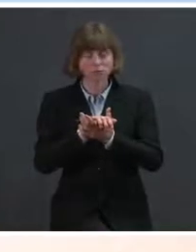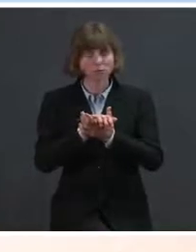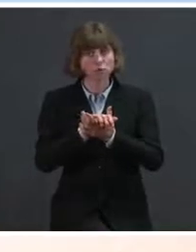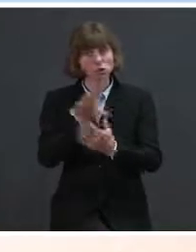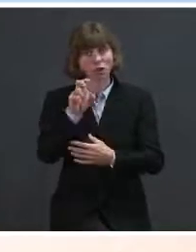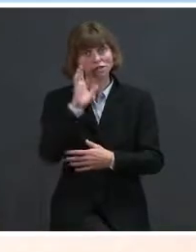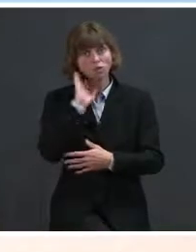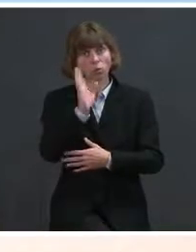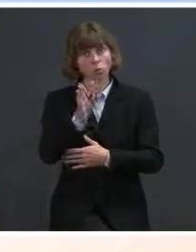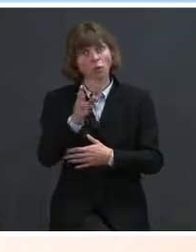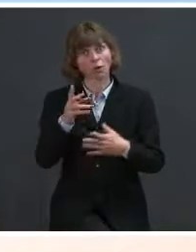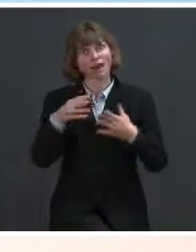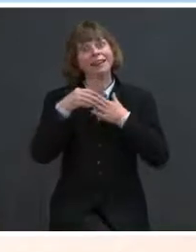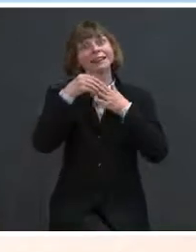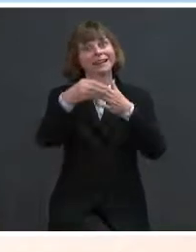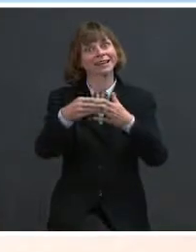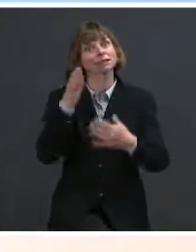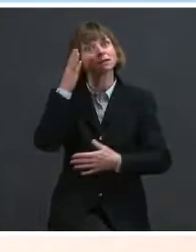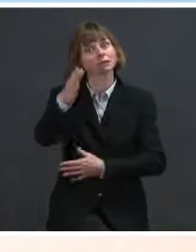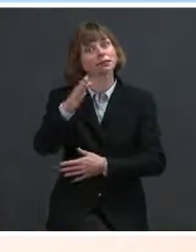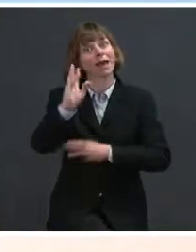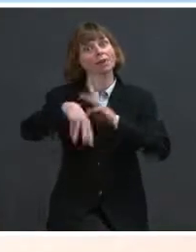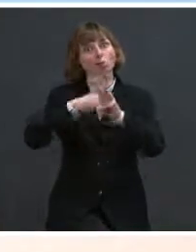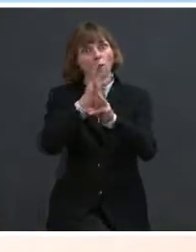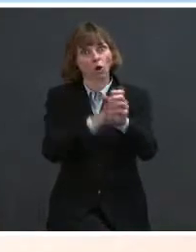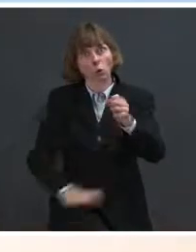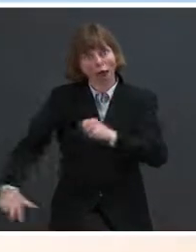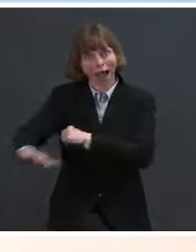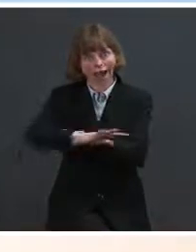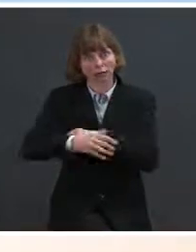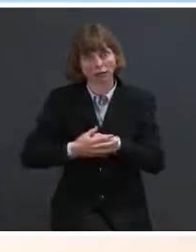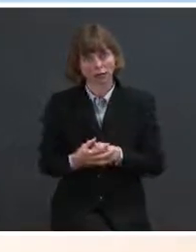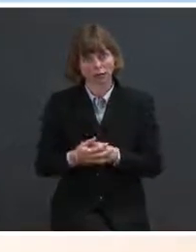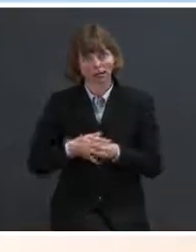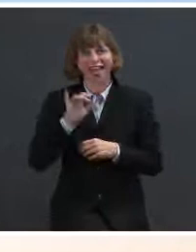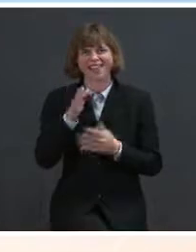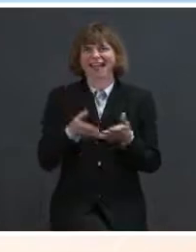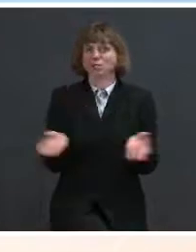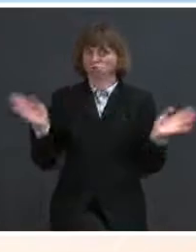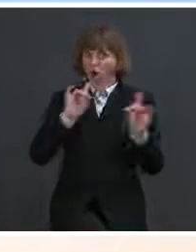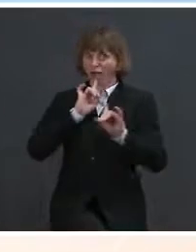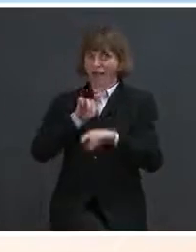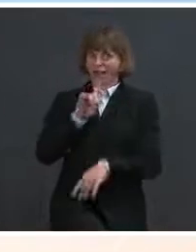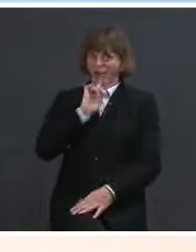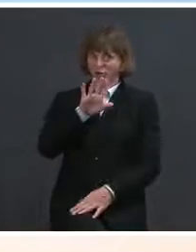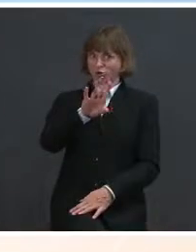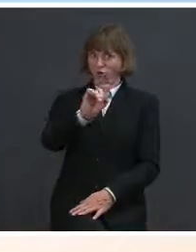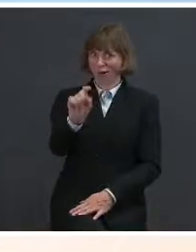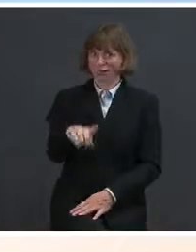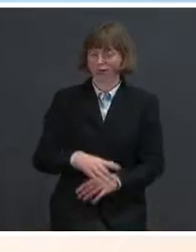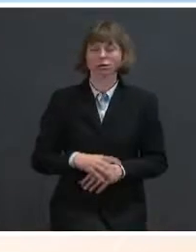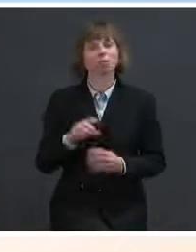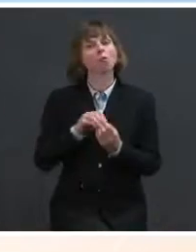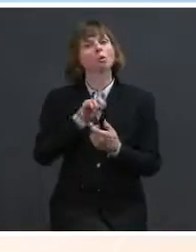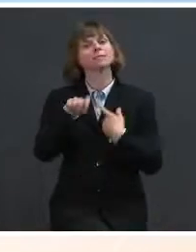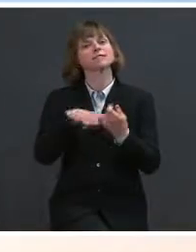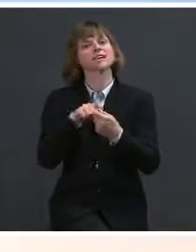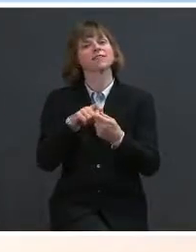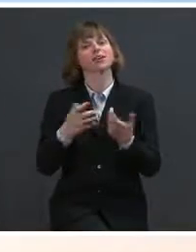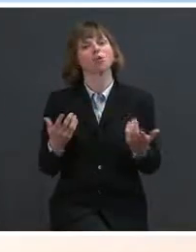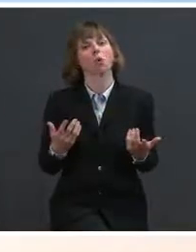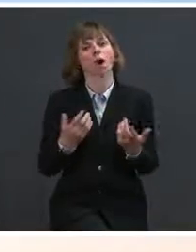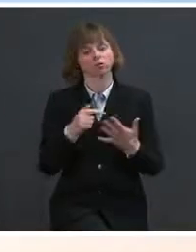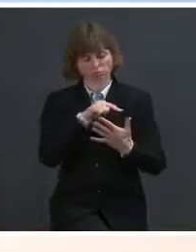century on the global stage. That's the broad answer to your question. The more specific answer to your question is that let's take each of those in